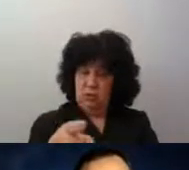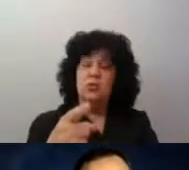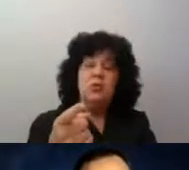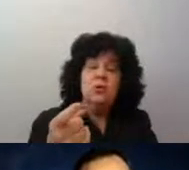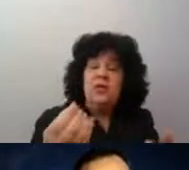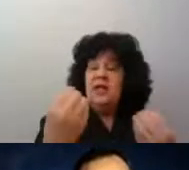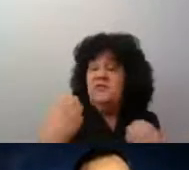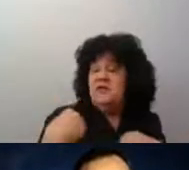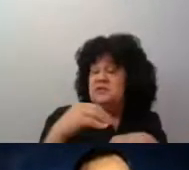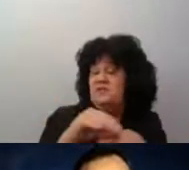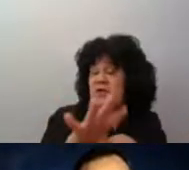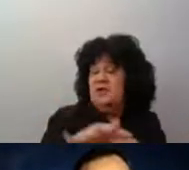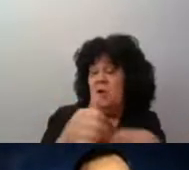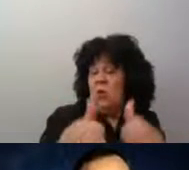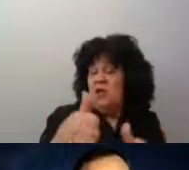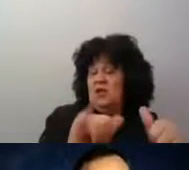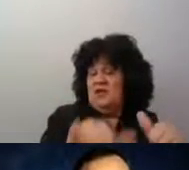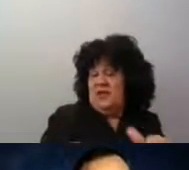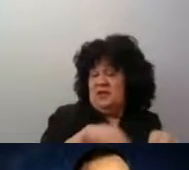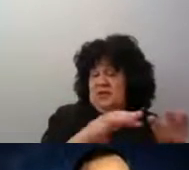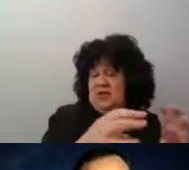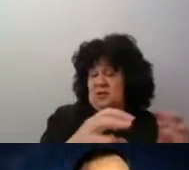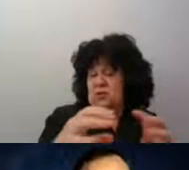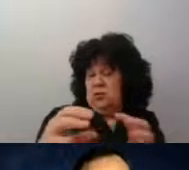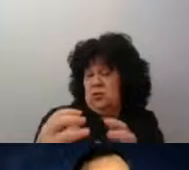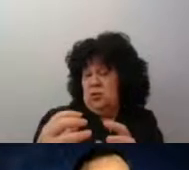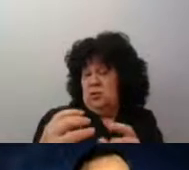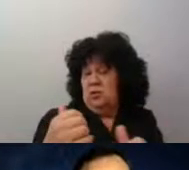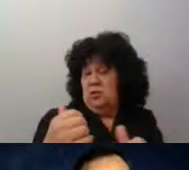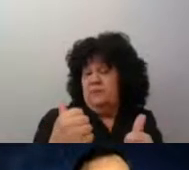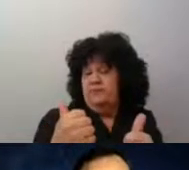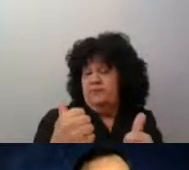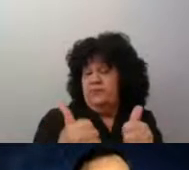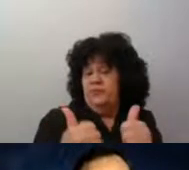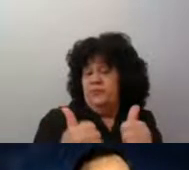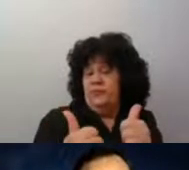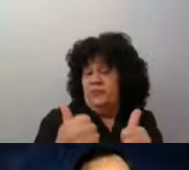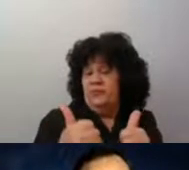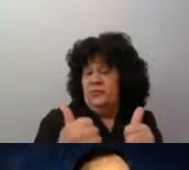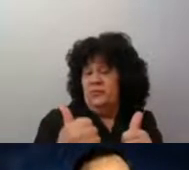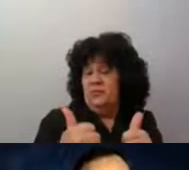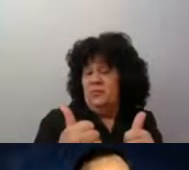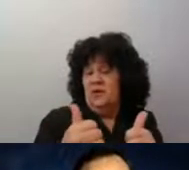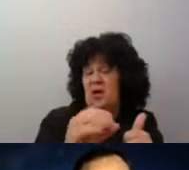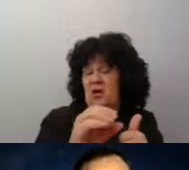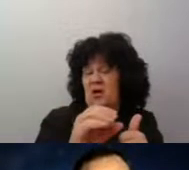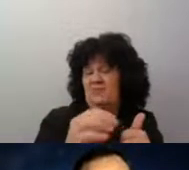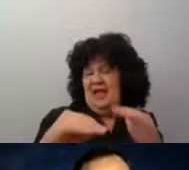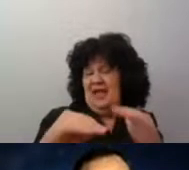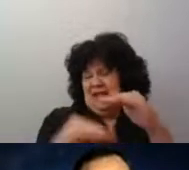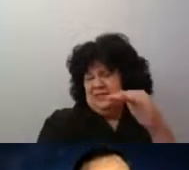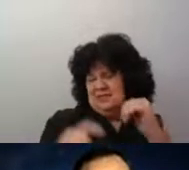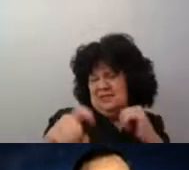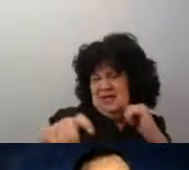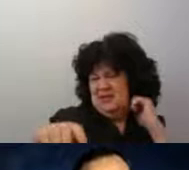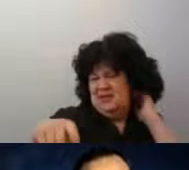those categories maybe are less in need of an update, or maybe are off the table that we shouldn't